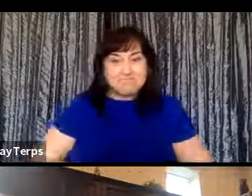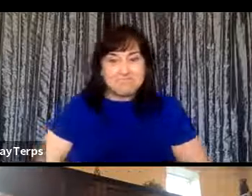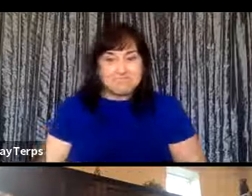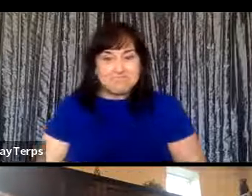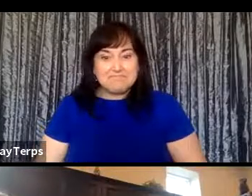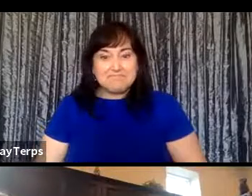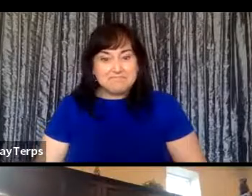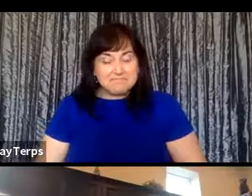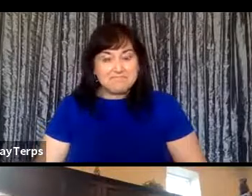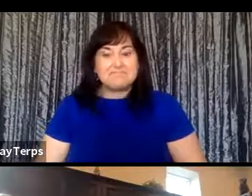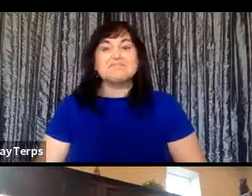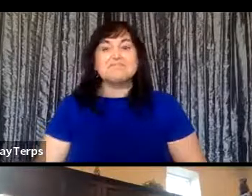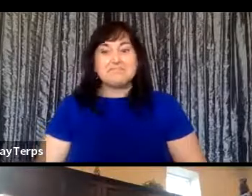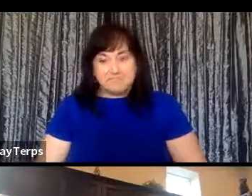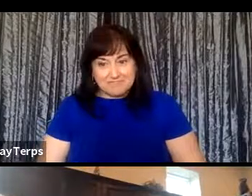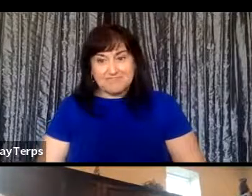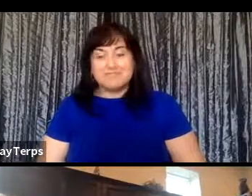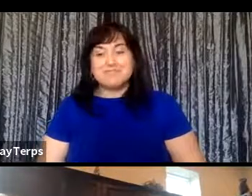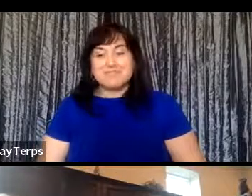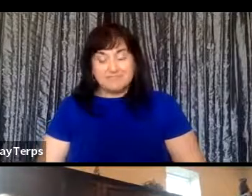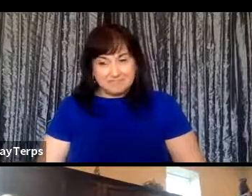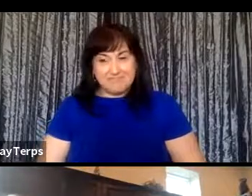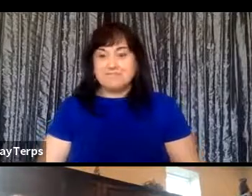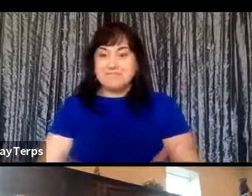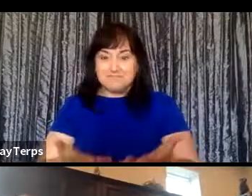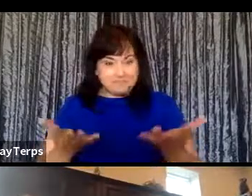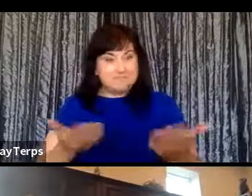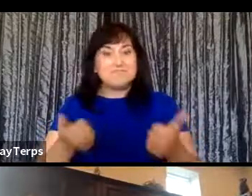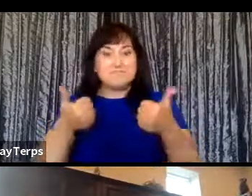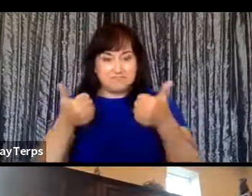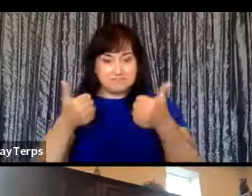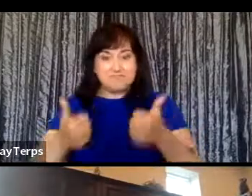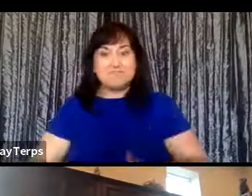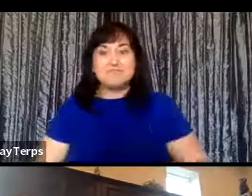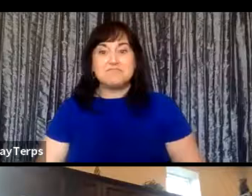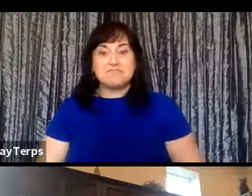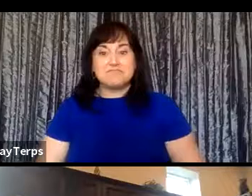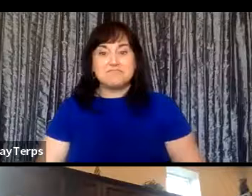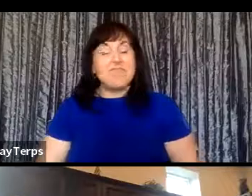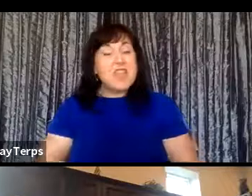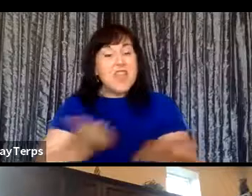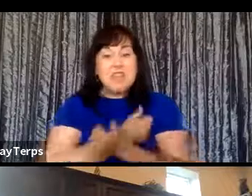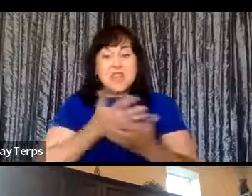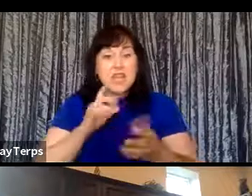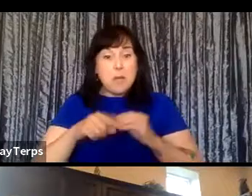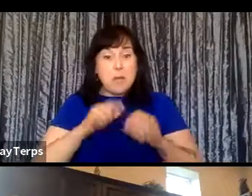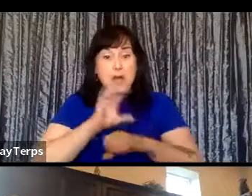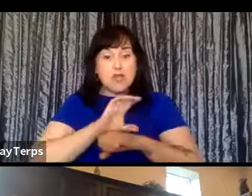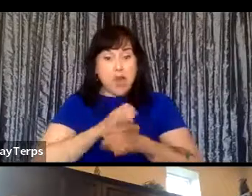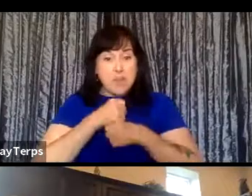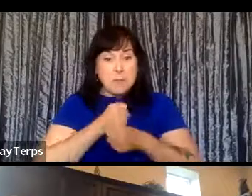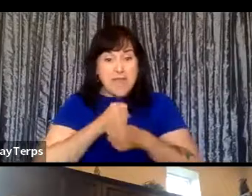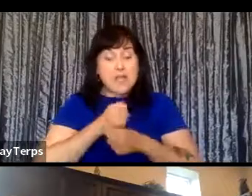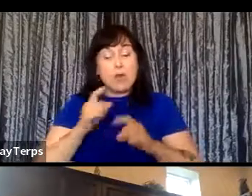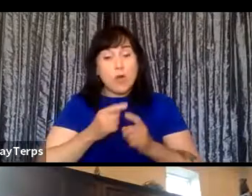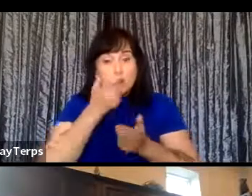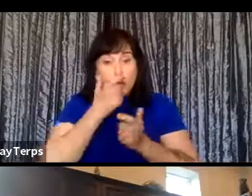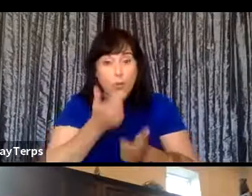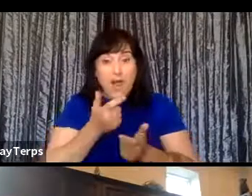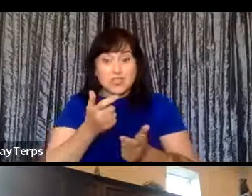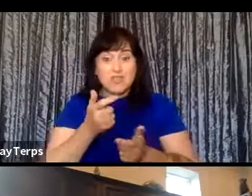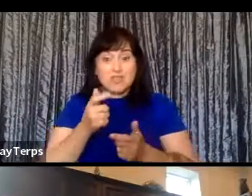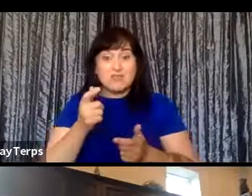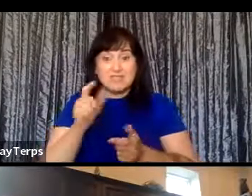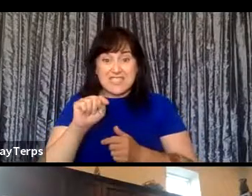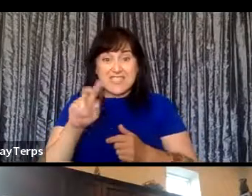this is good. Toll House. Yeah, this is good. This is good. Everything about chocolate making, okay, whenever you watch those programs, Christy,